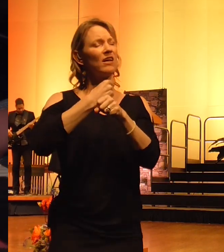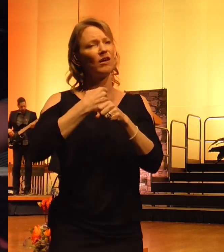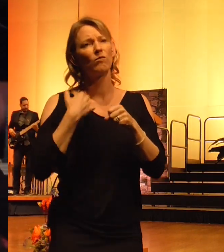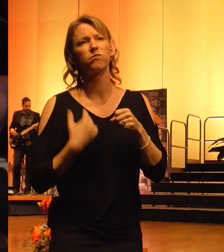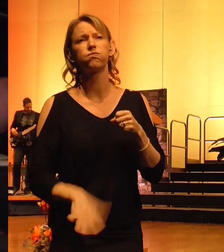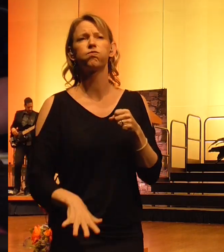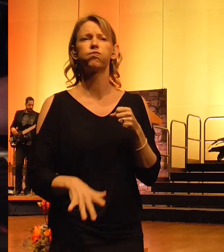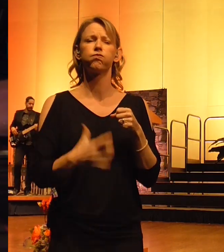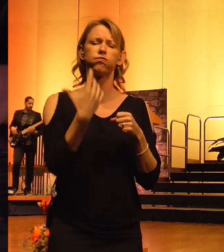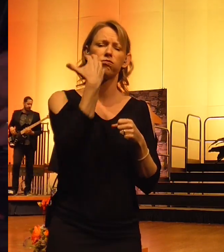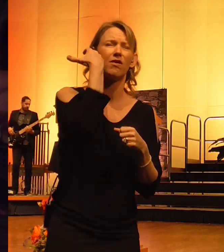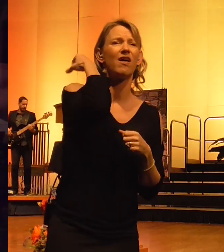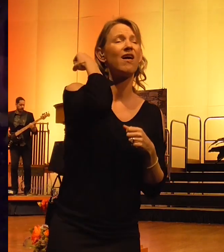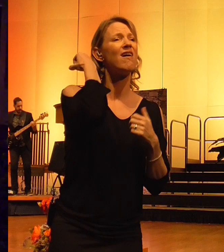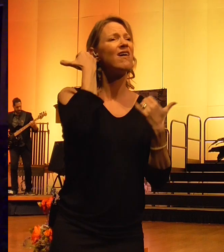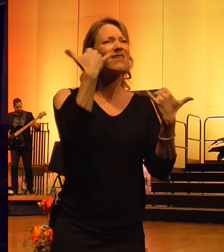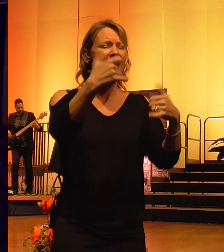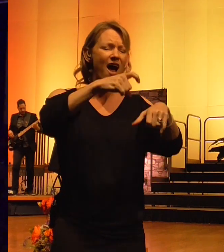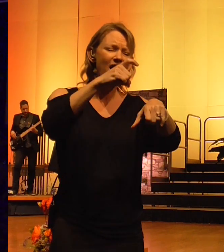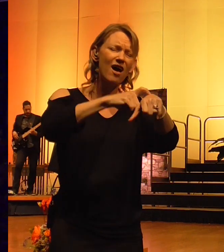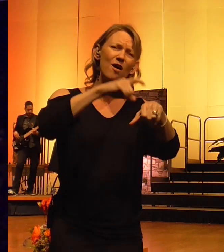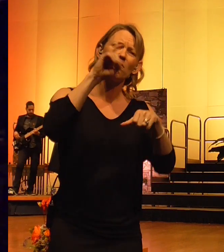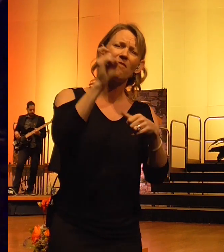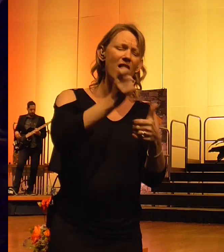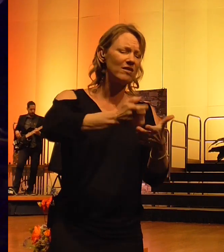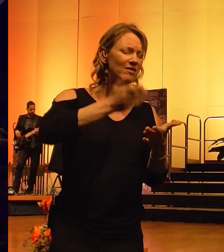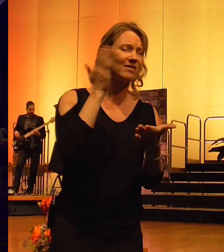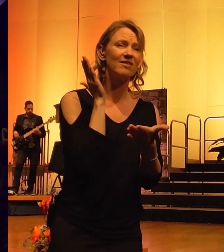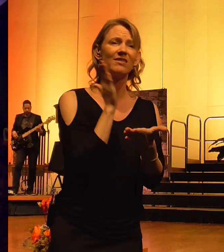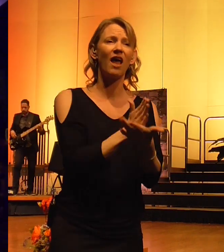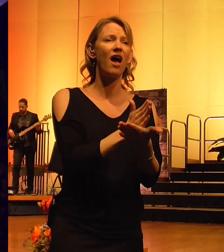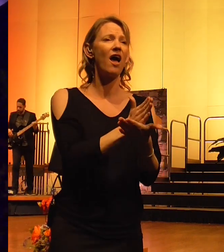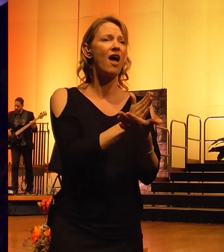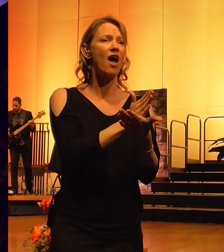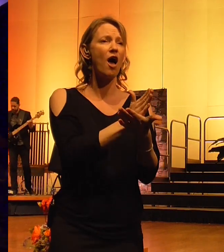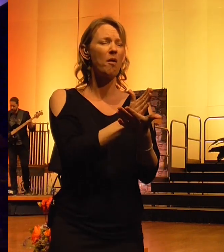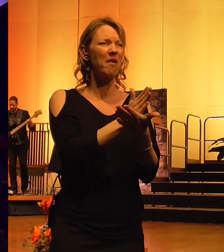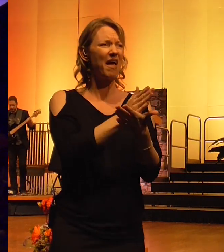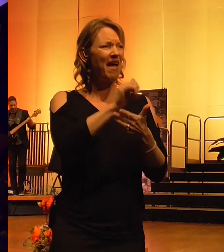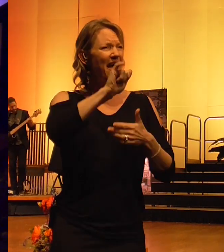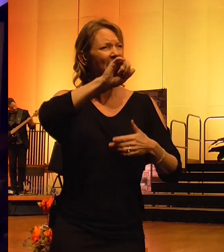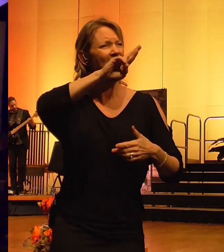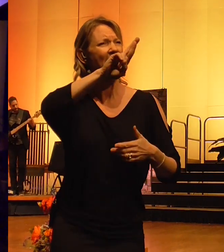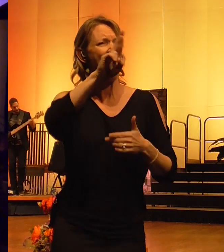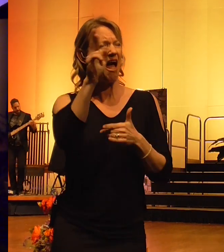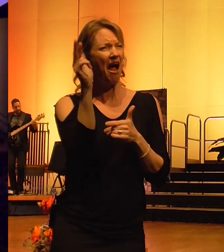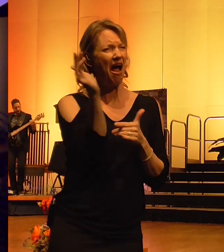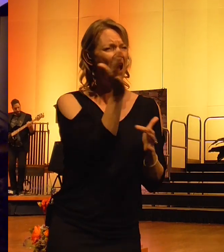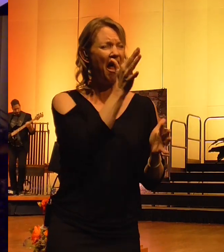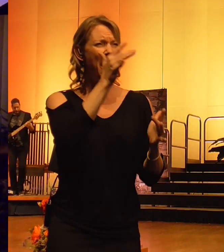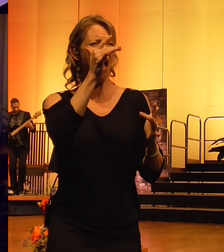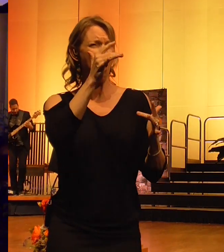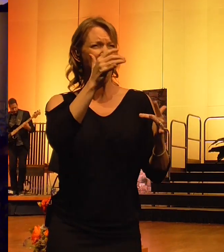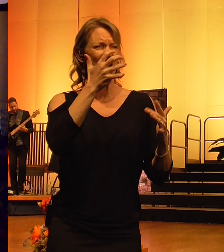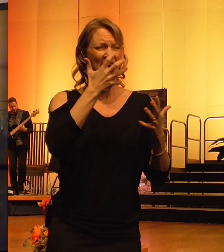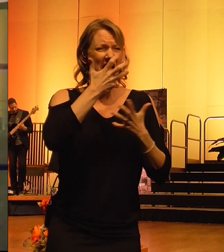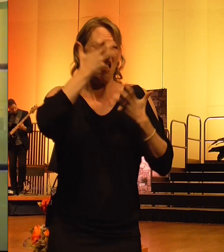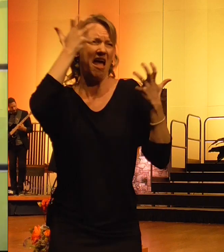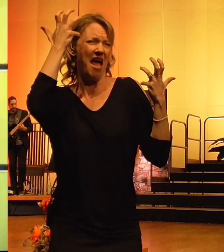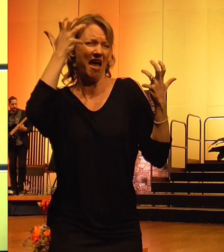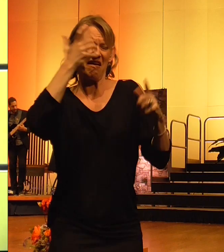Isn't it time to stop somehow? Air that's too angry to